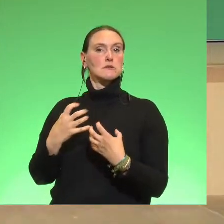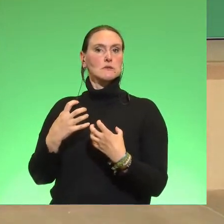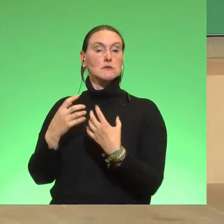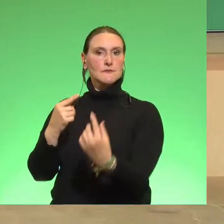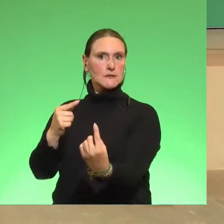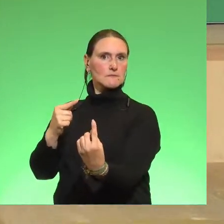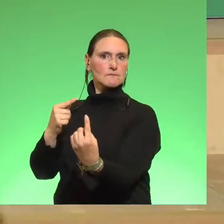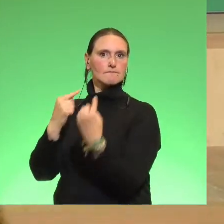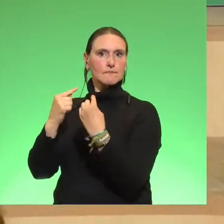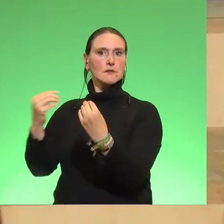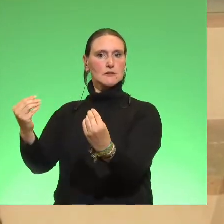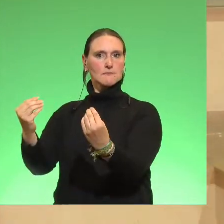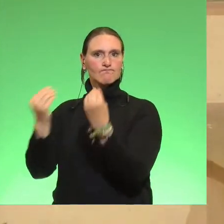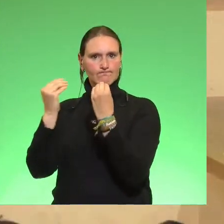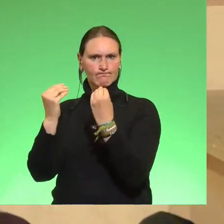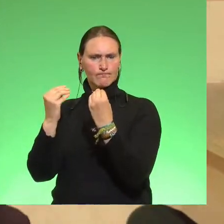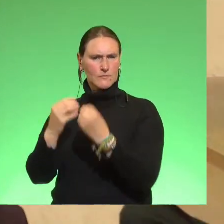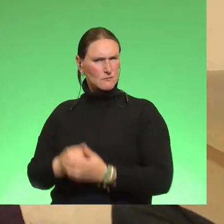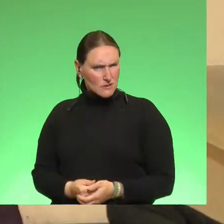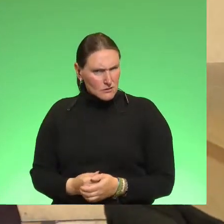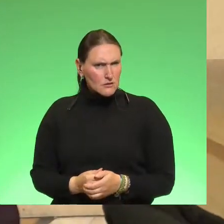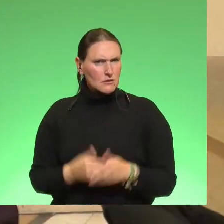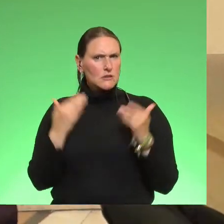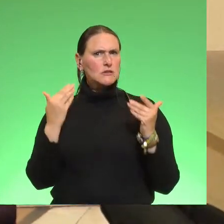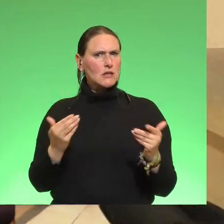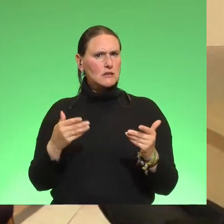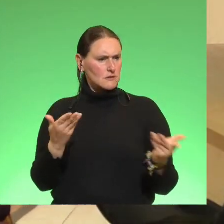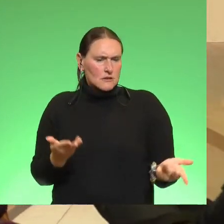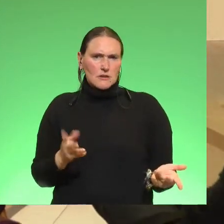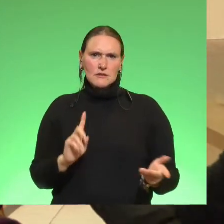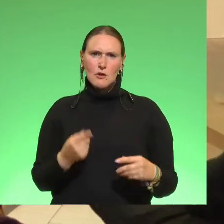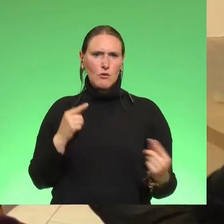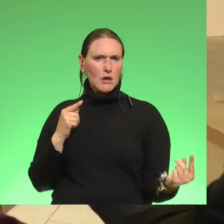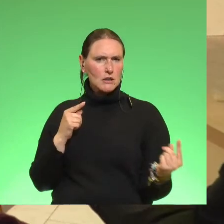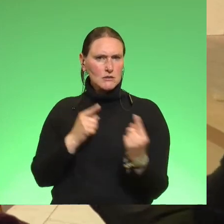Doesn't that awake the goals of a bygone era? I leave that up to you.